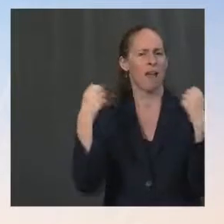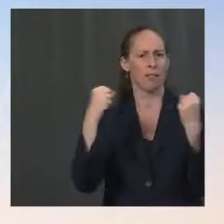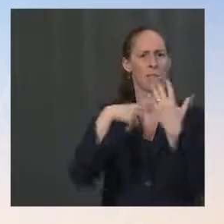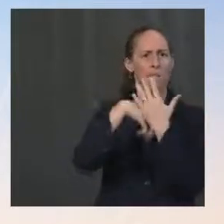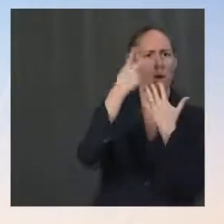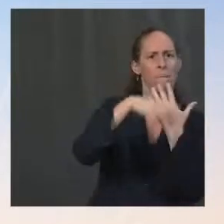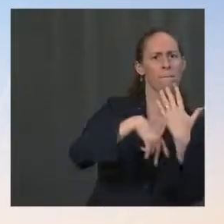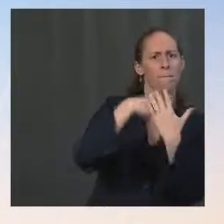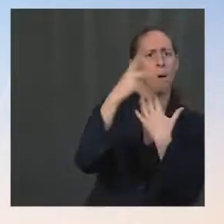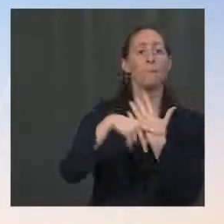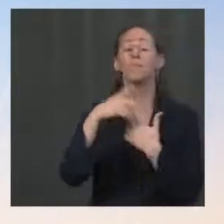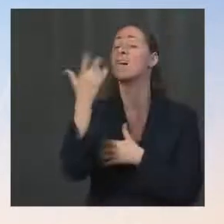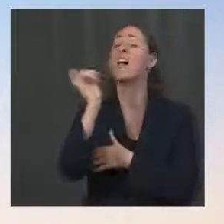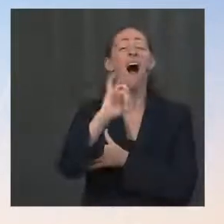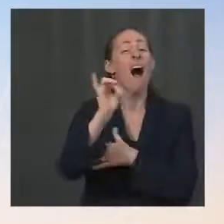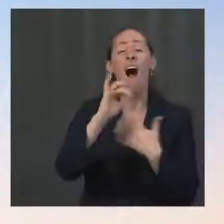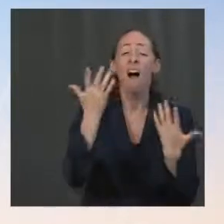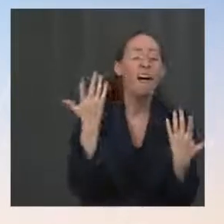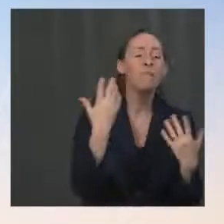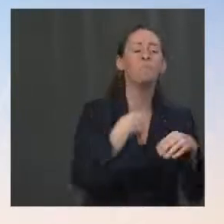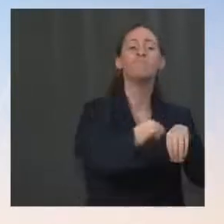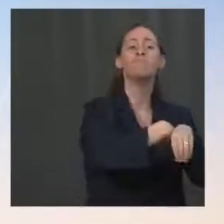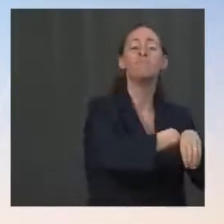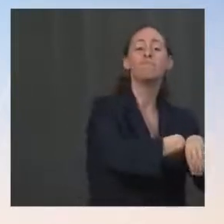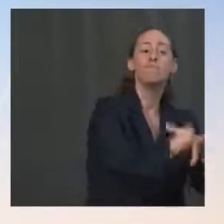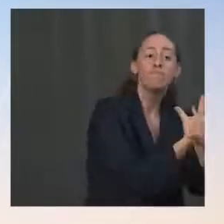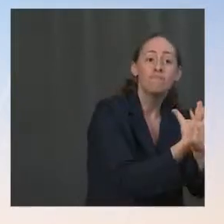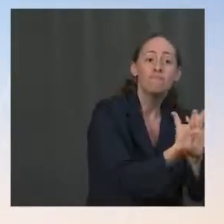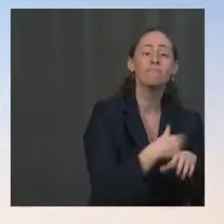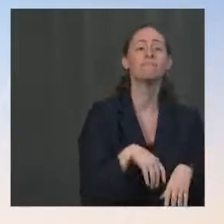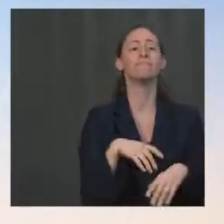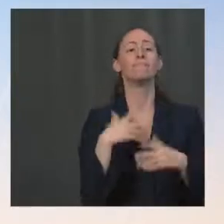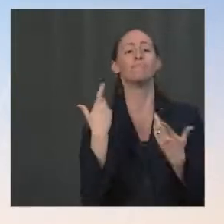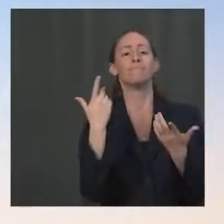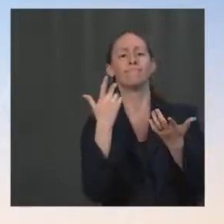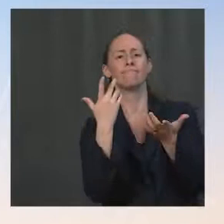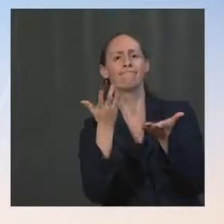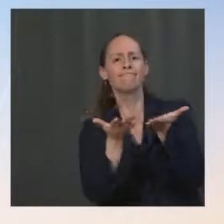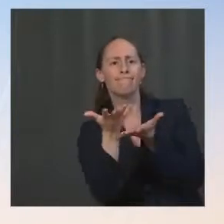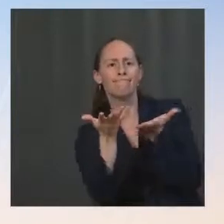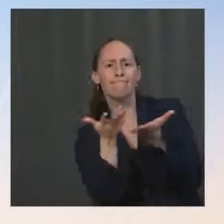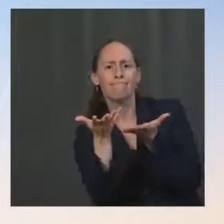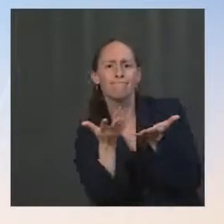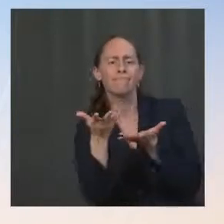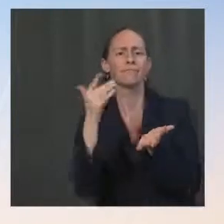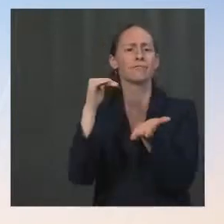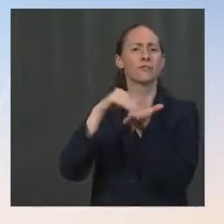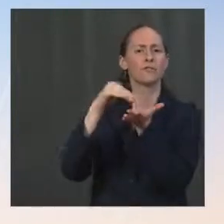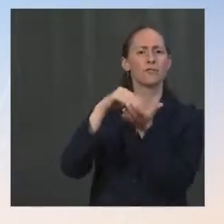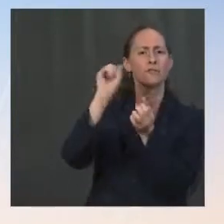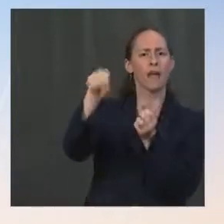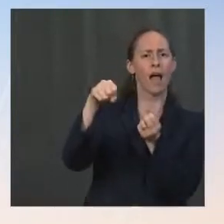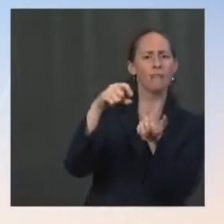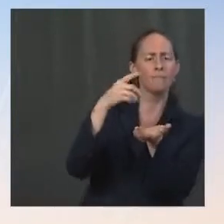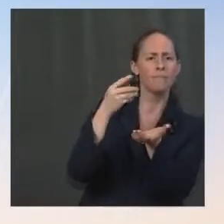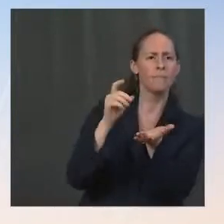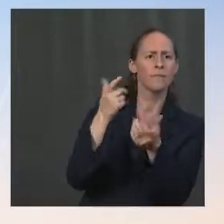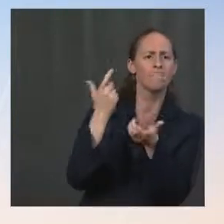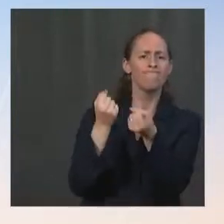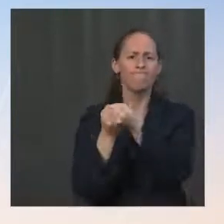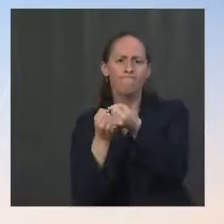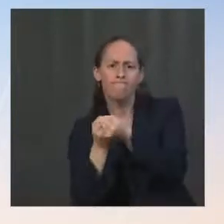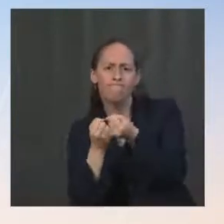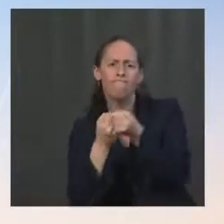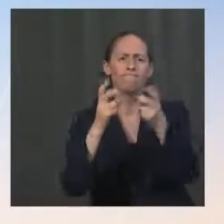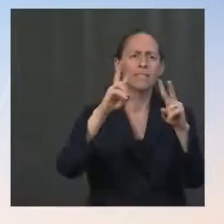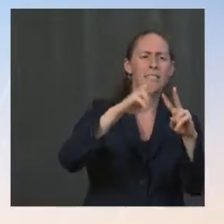services. For example, actions like technical assistance for pediatric care providers to diagnose, treat, and refer children and youth with mental health